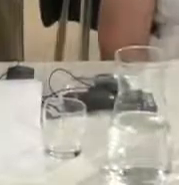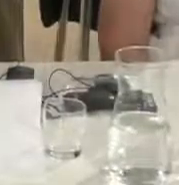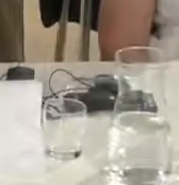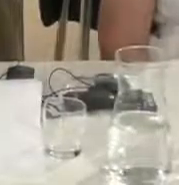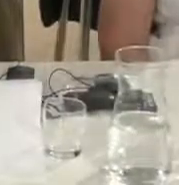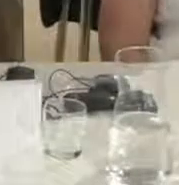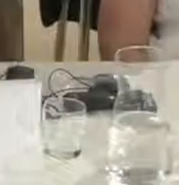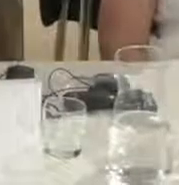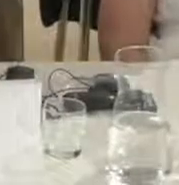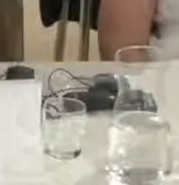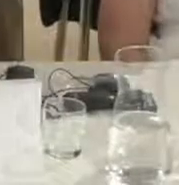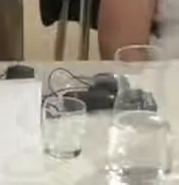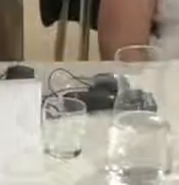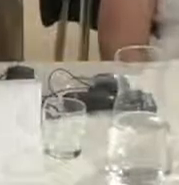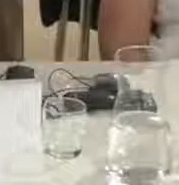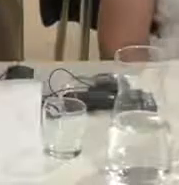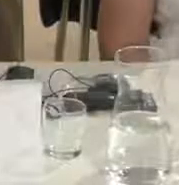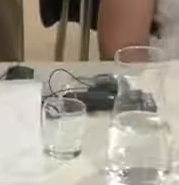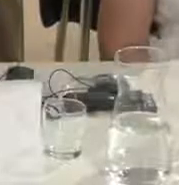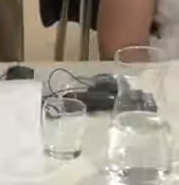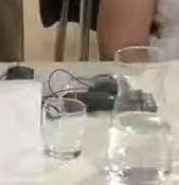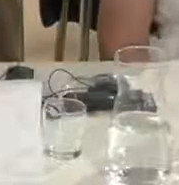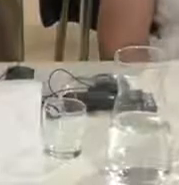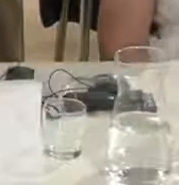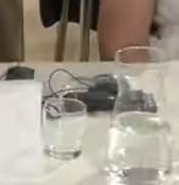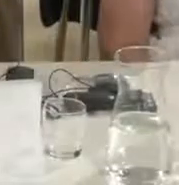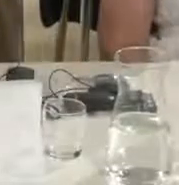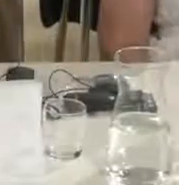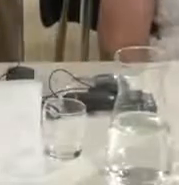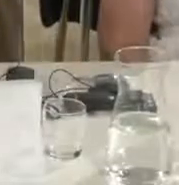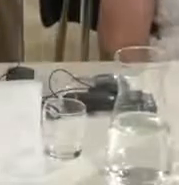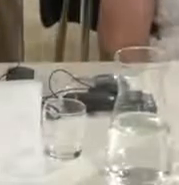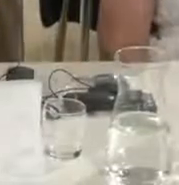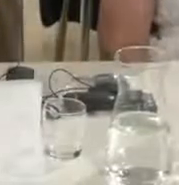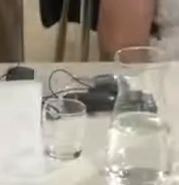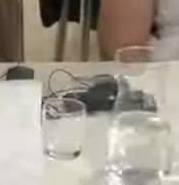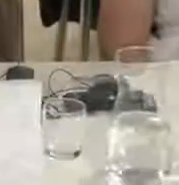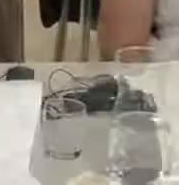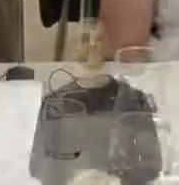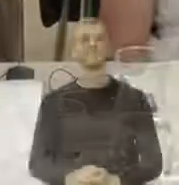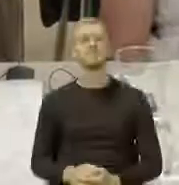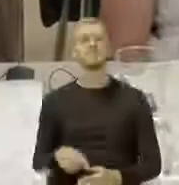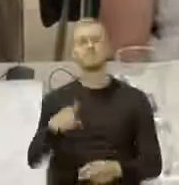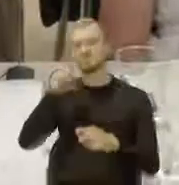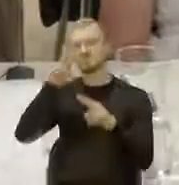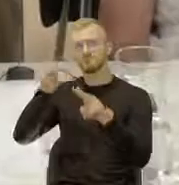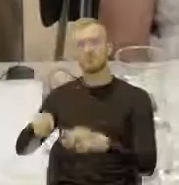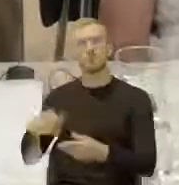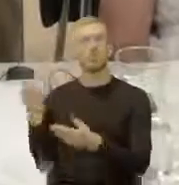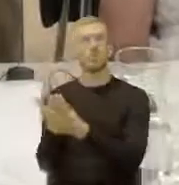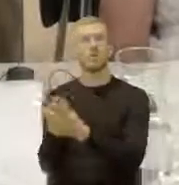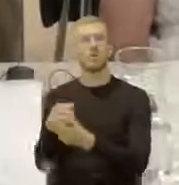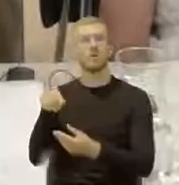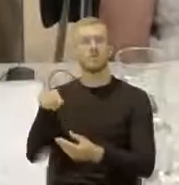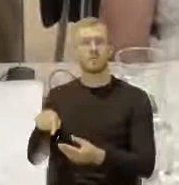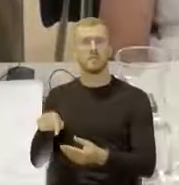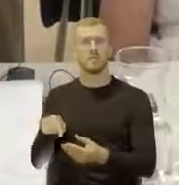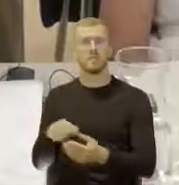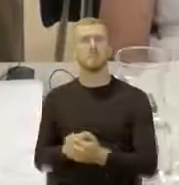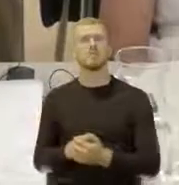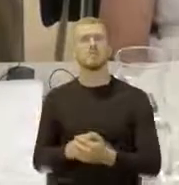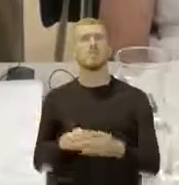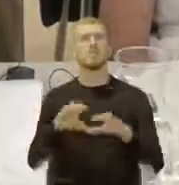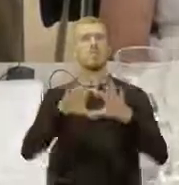time. So as I read the background paper of the World Urban Forum 11, I also read that